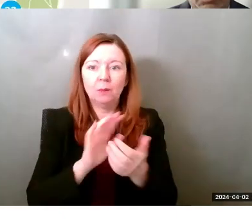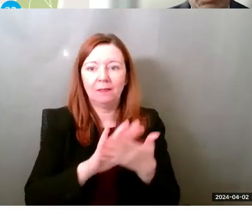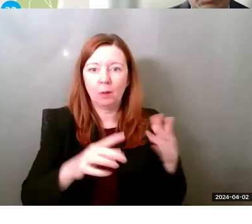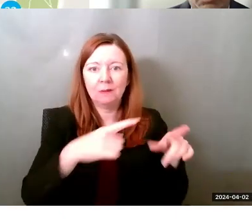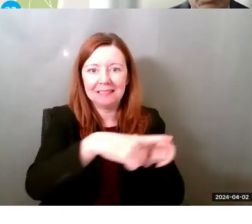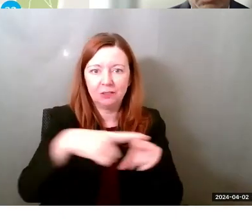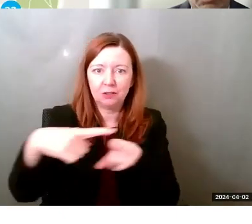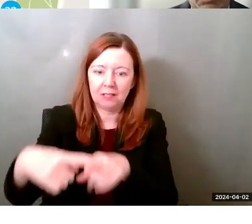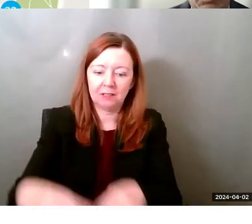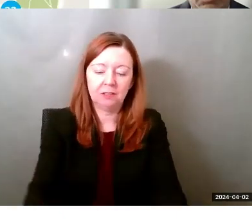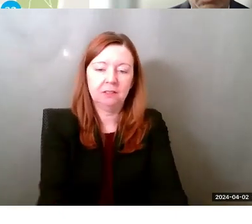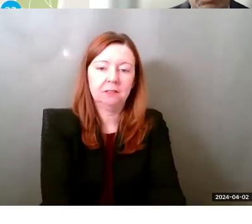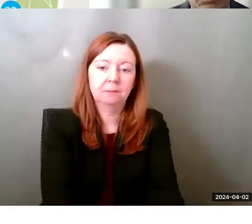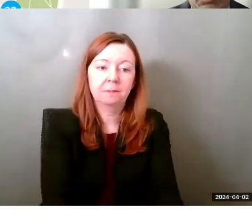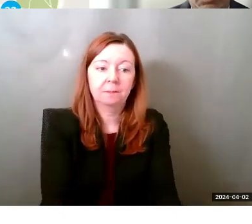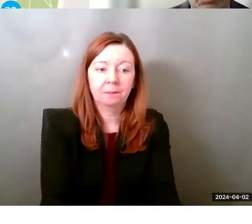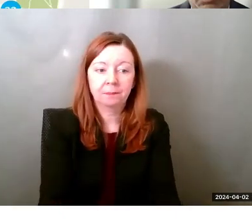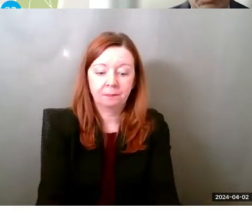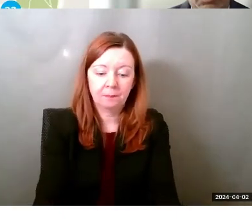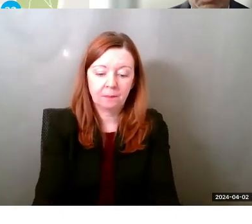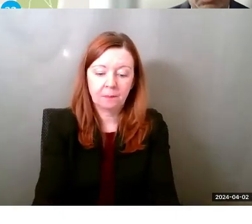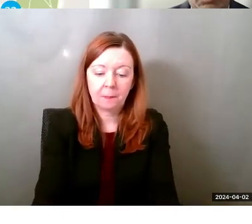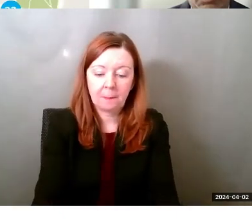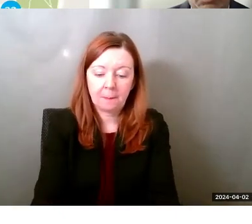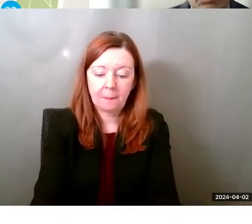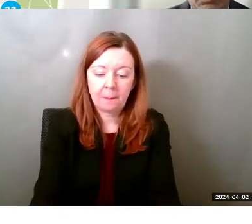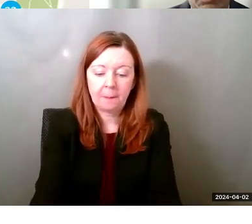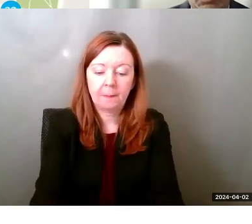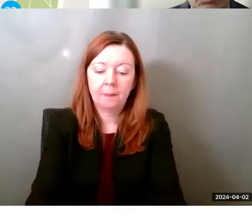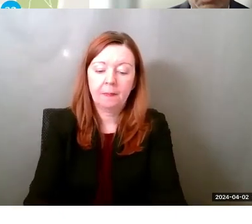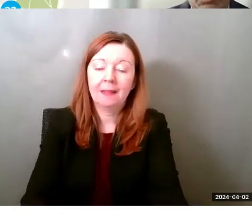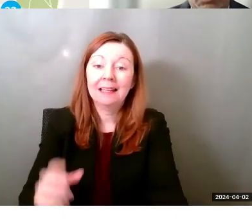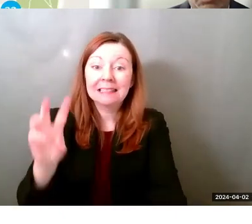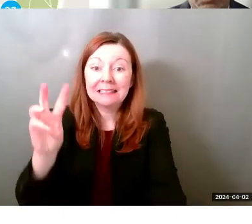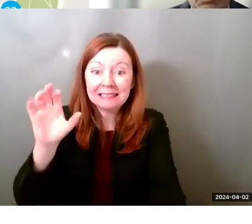intersections. So now out of those 690 elements,